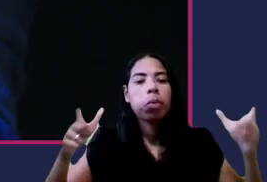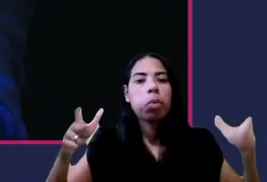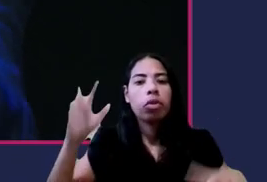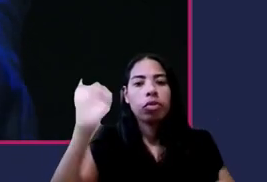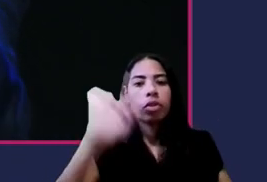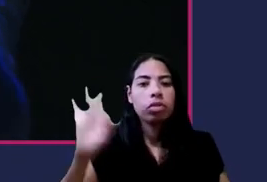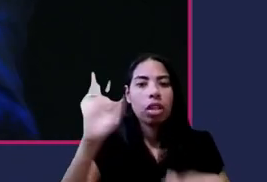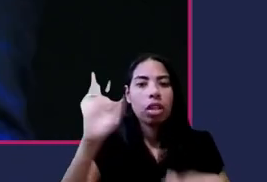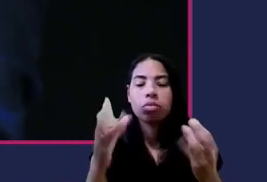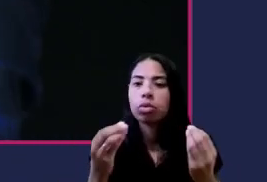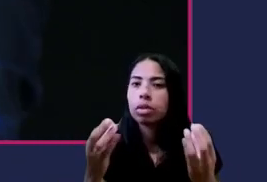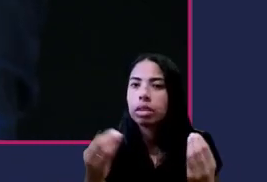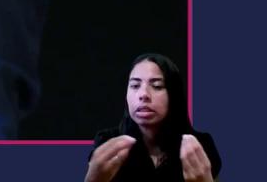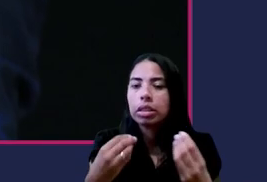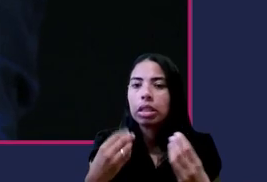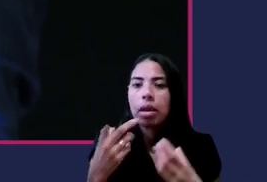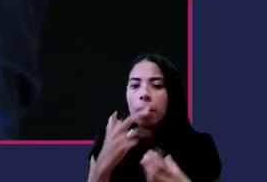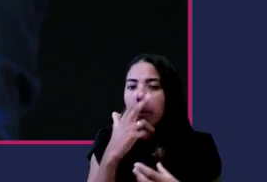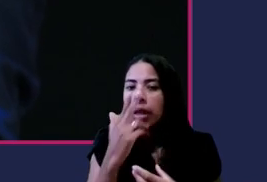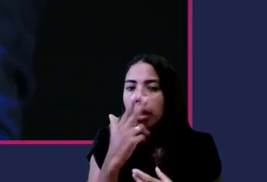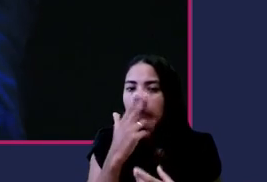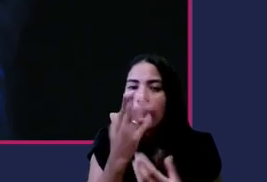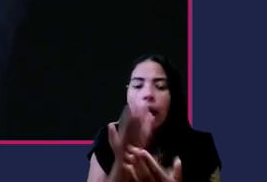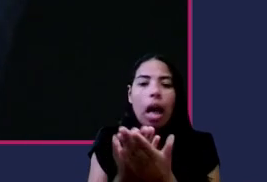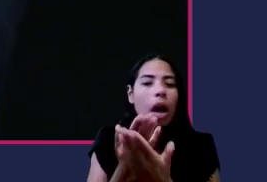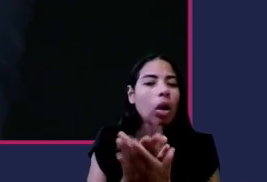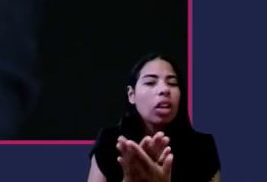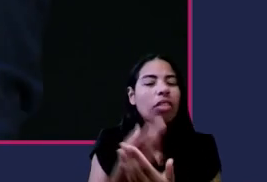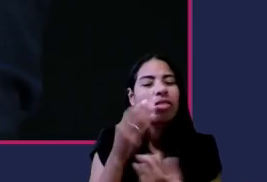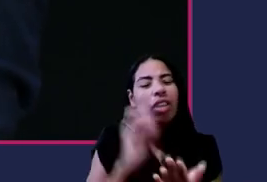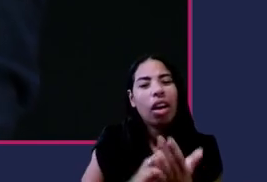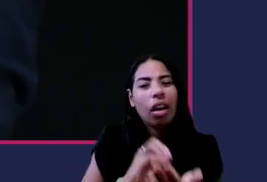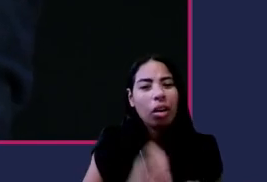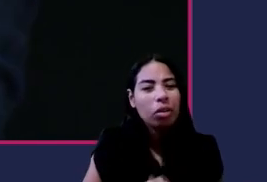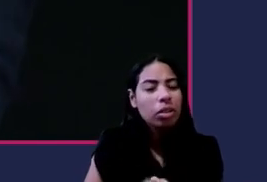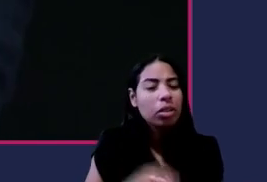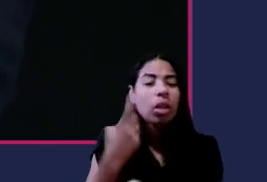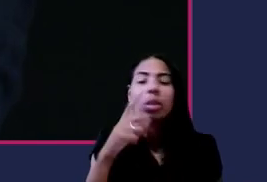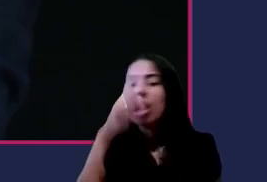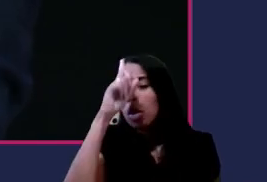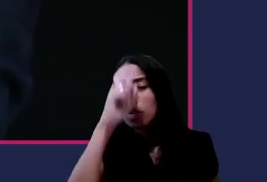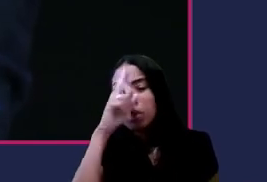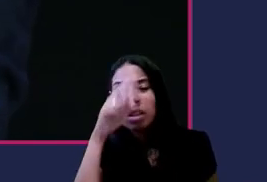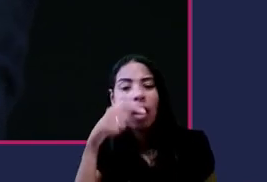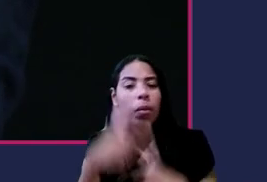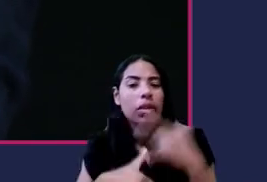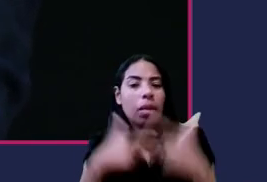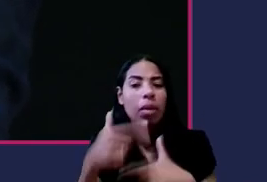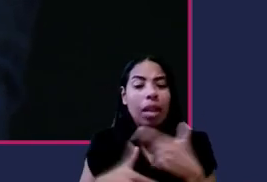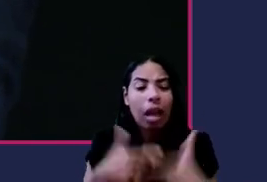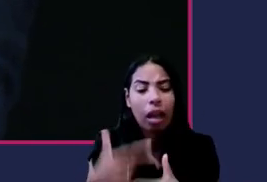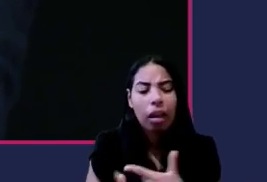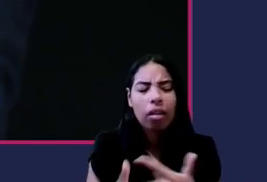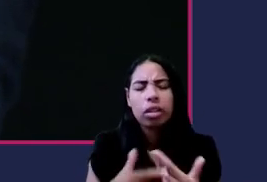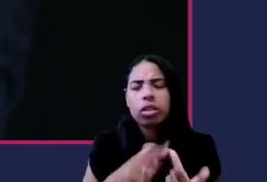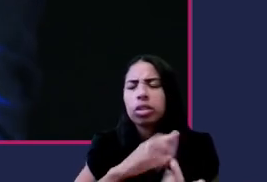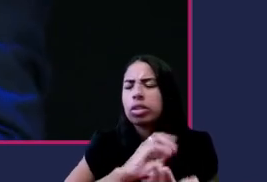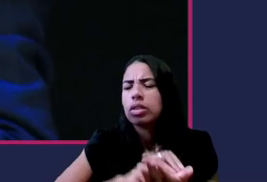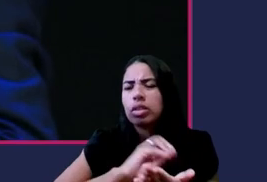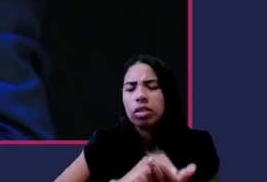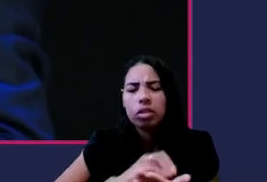indiscriminate proliferation of universities. And students are not taking the classes that they need to take. They're